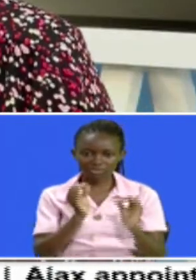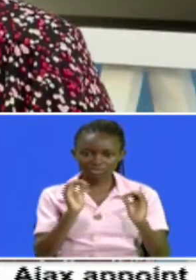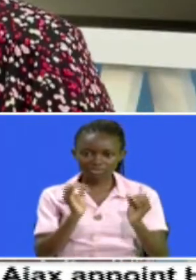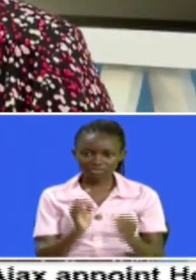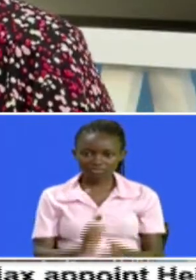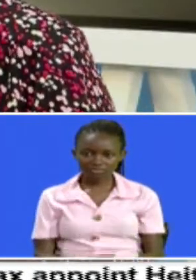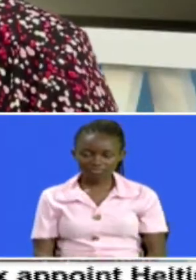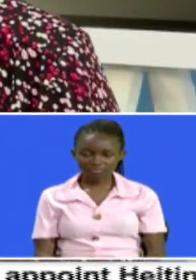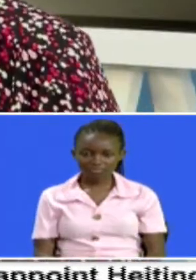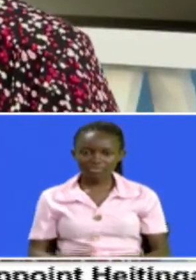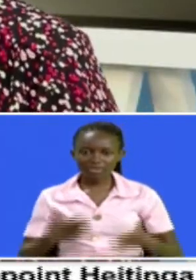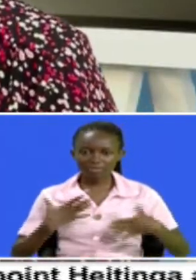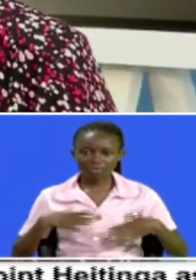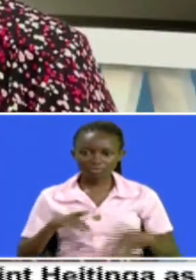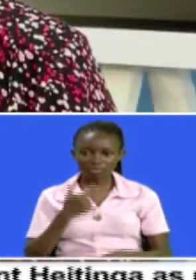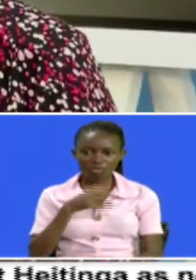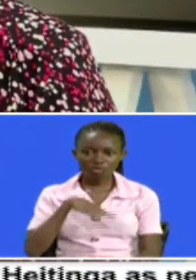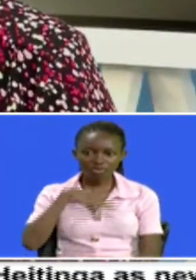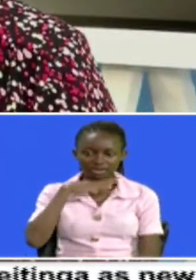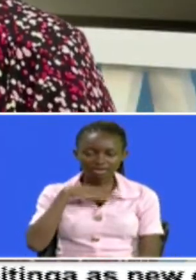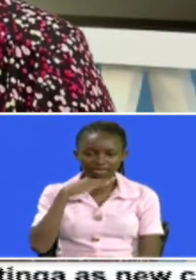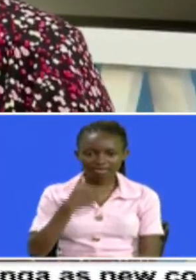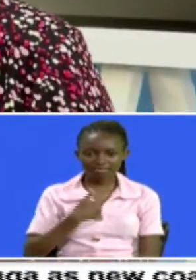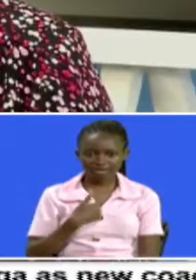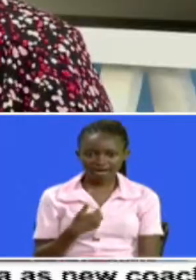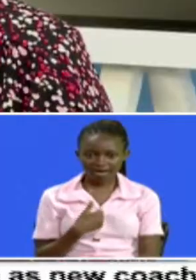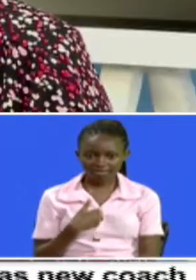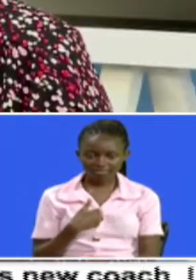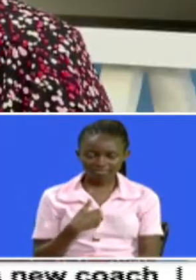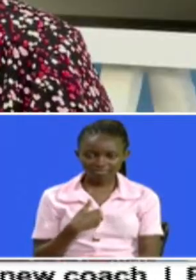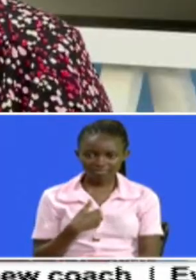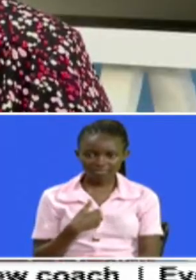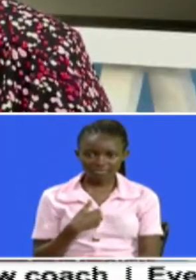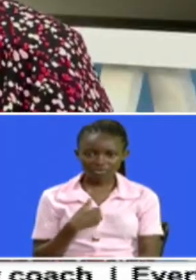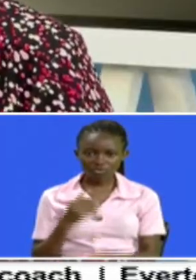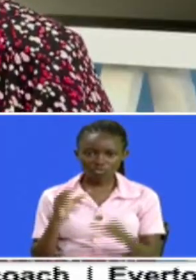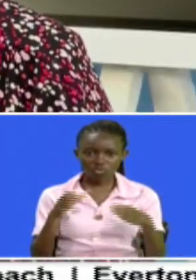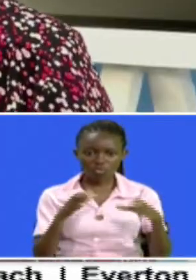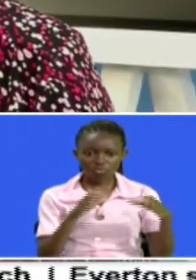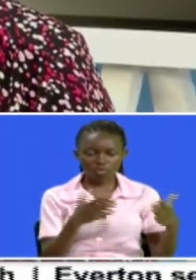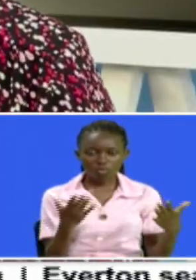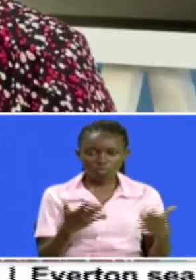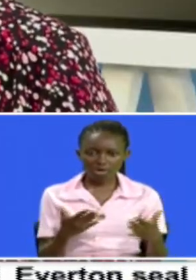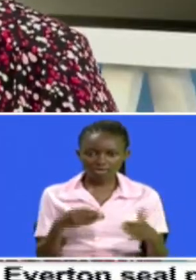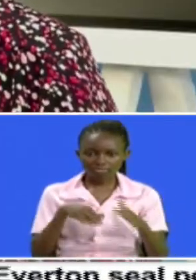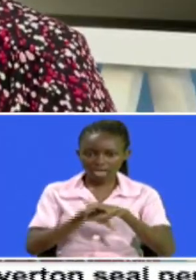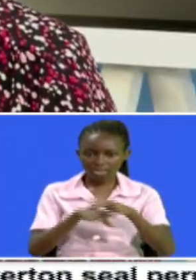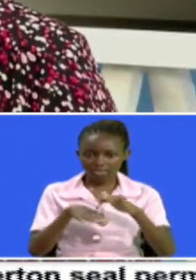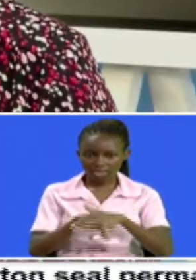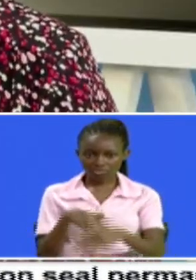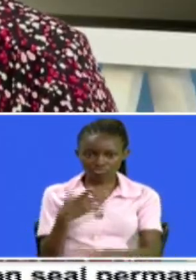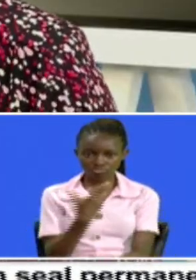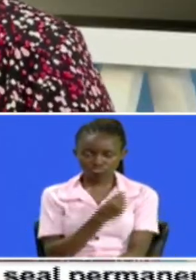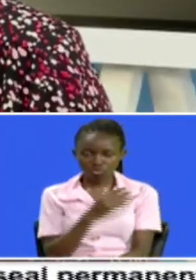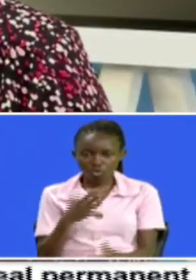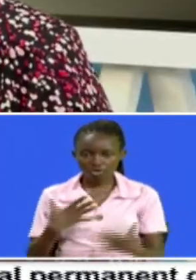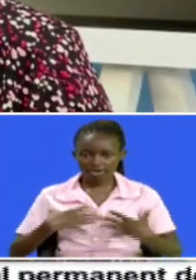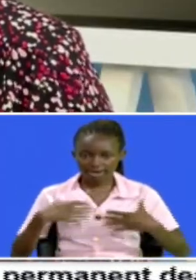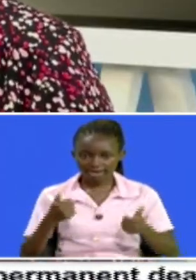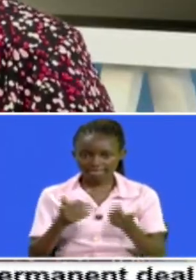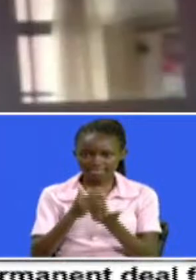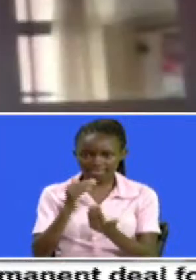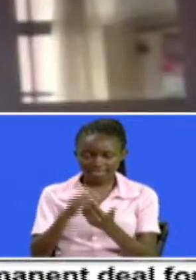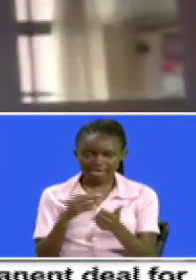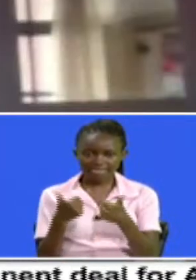that are dying are usually located in underserved communities, where we find that access to vaccines or even healthcare services is usually